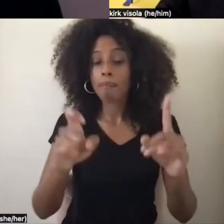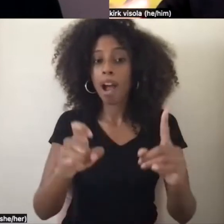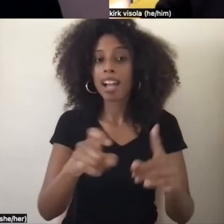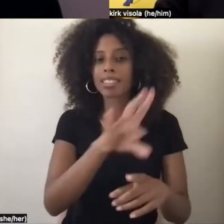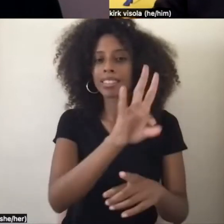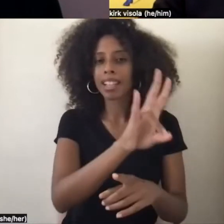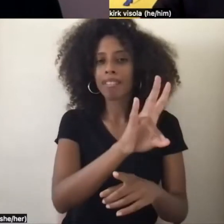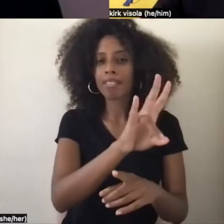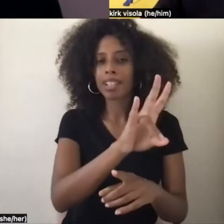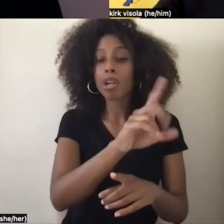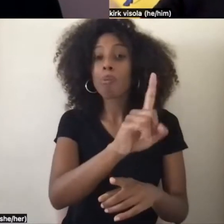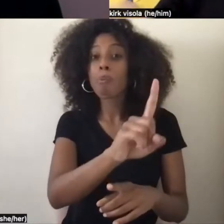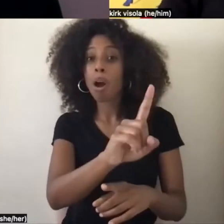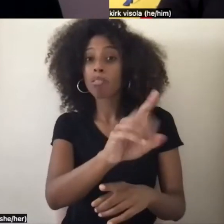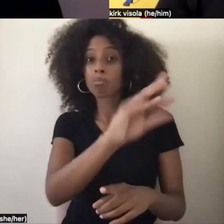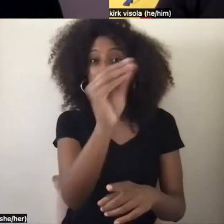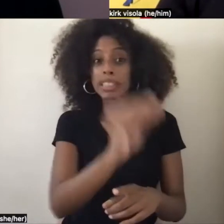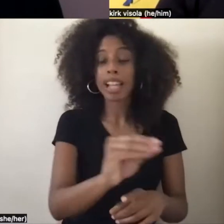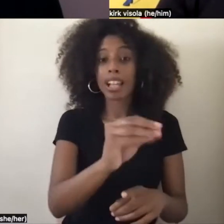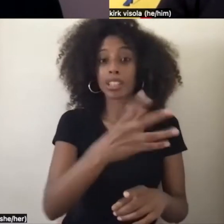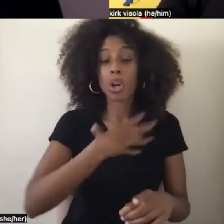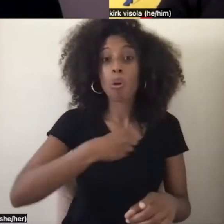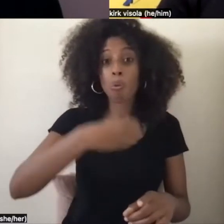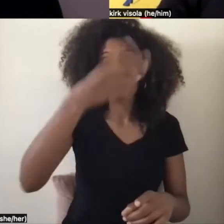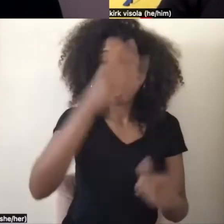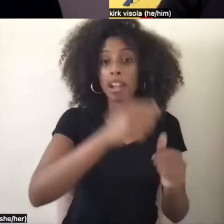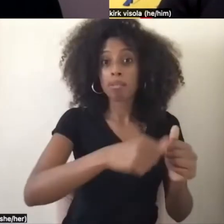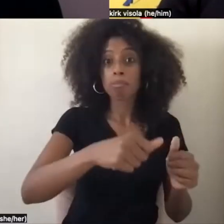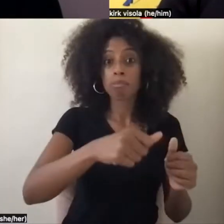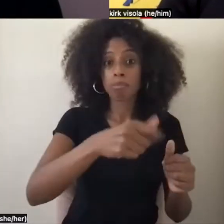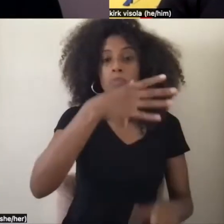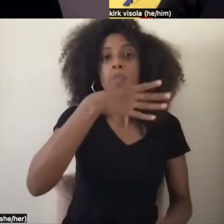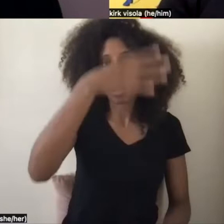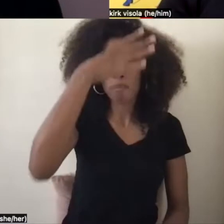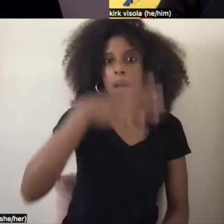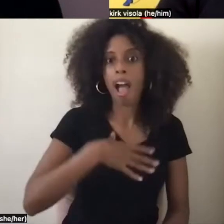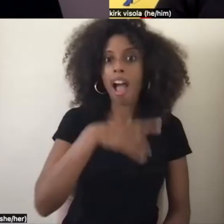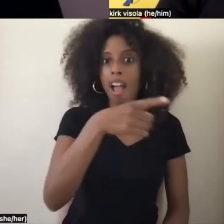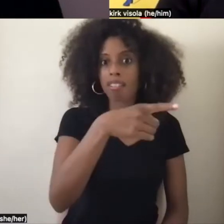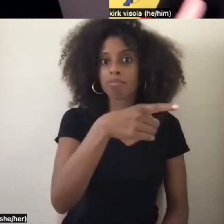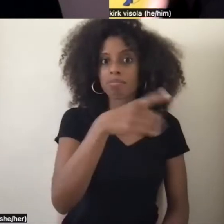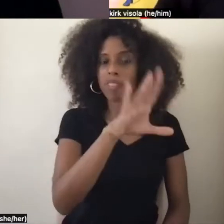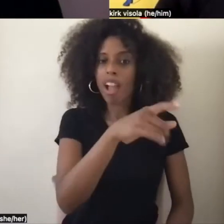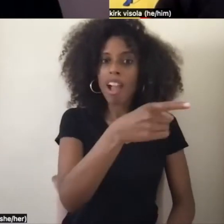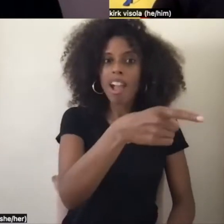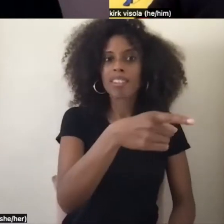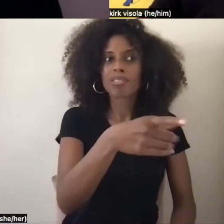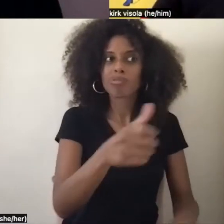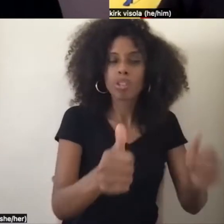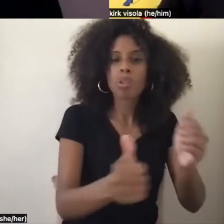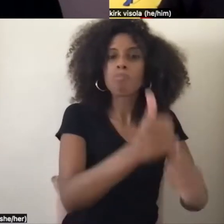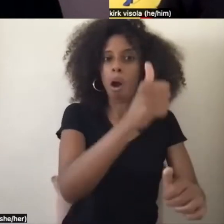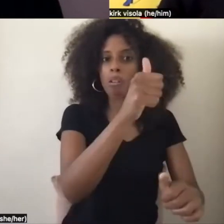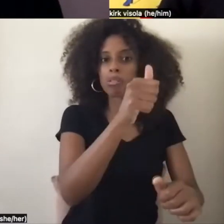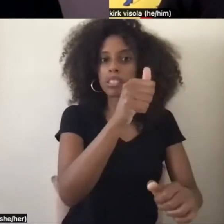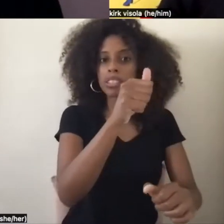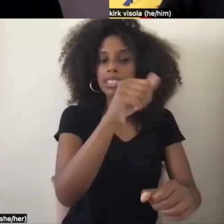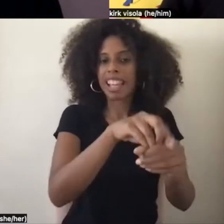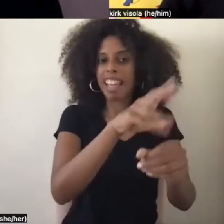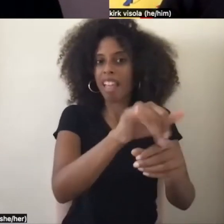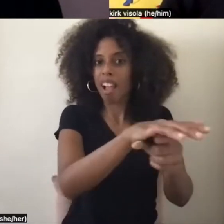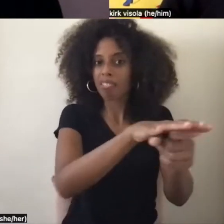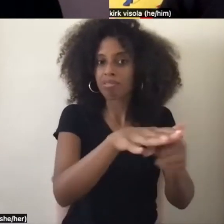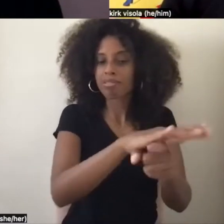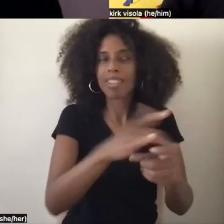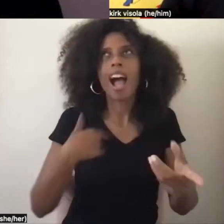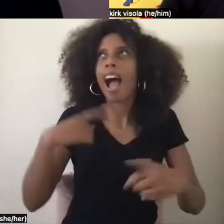department, 71%. And I was just like, damn, that makes sense. I can't even think of a Black teacher I had